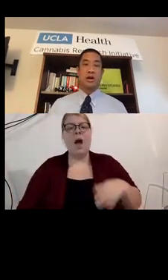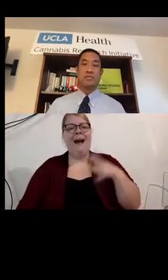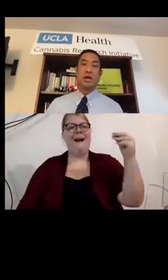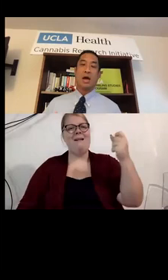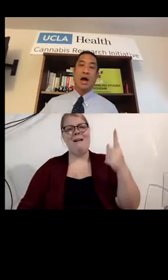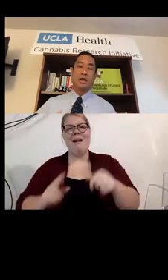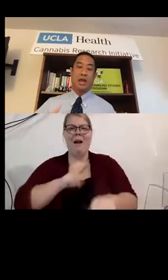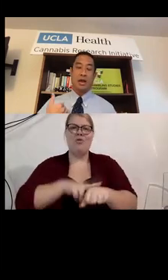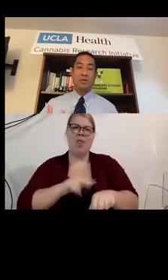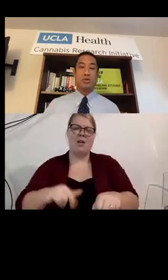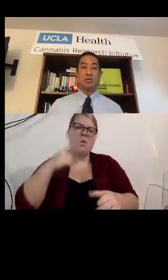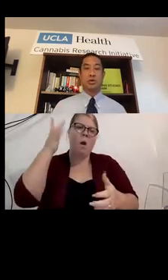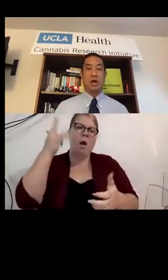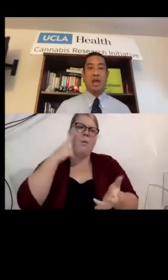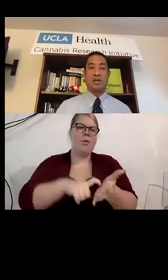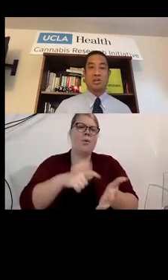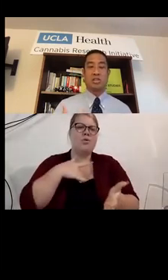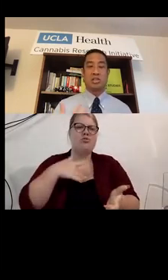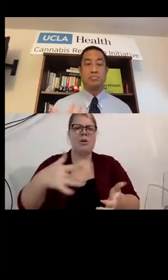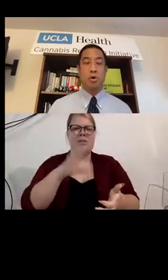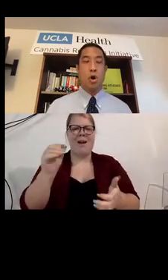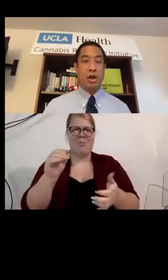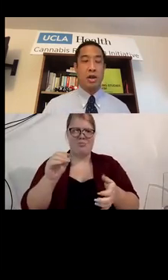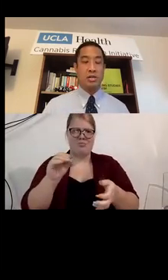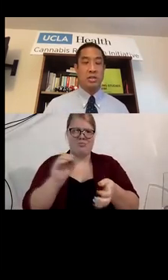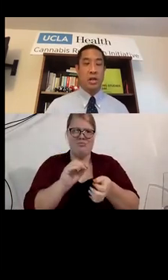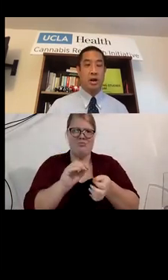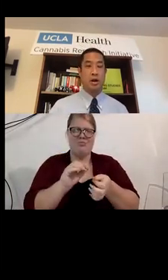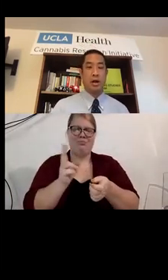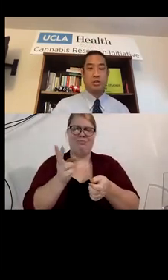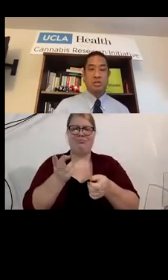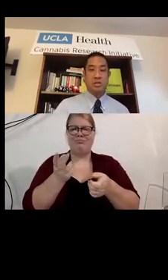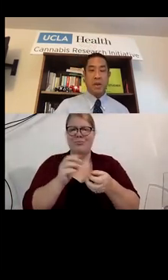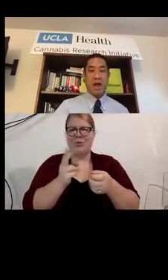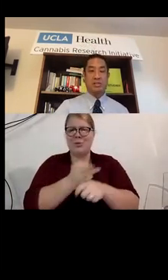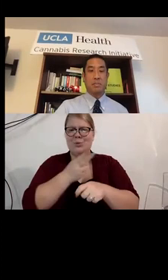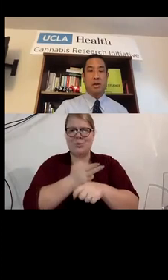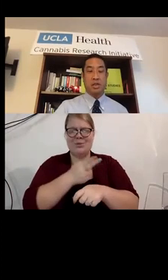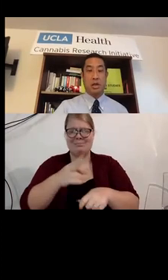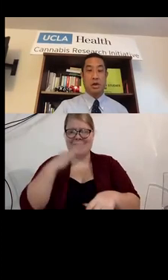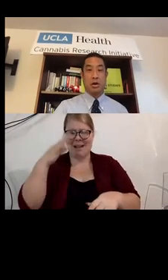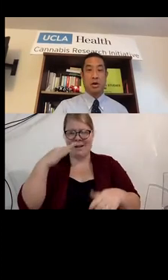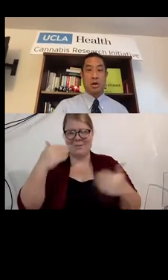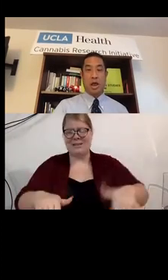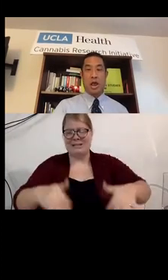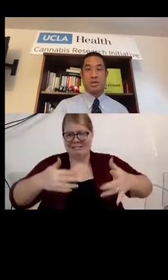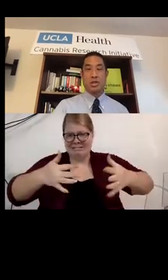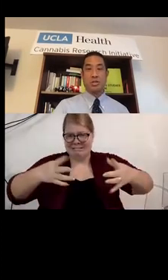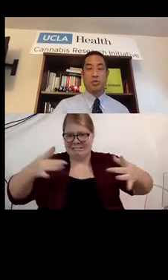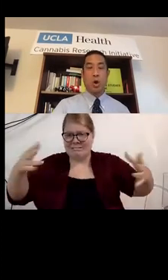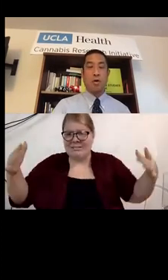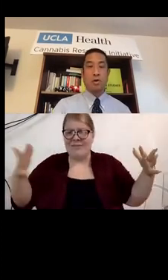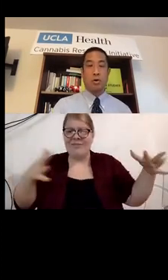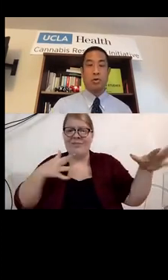prevalence of cannabis use, you know, again, just exploding. And you see here, just in the past month here,